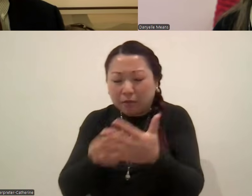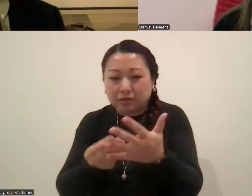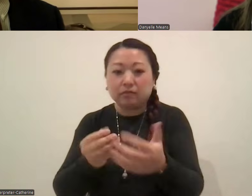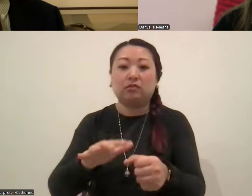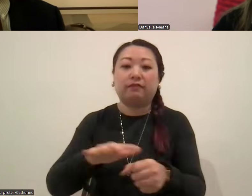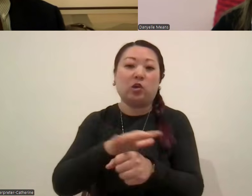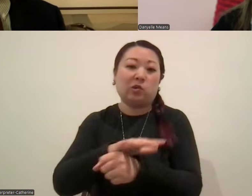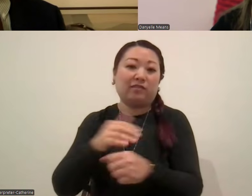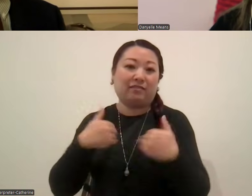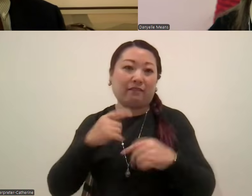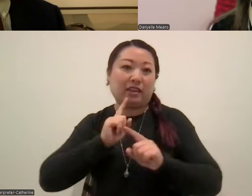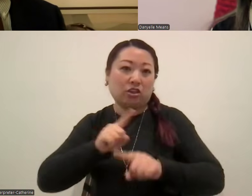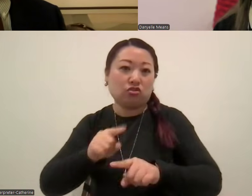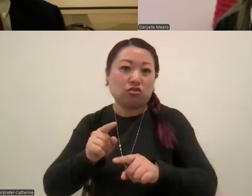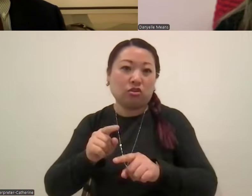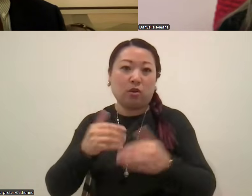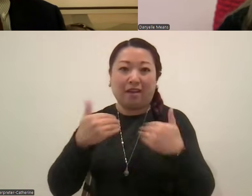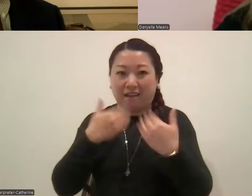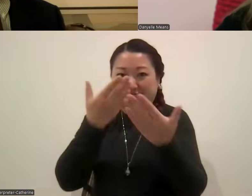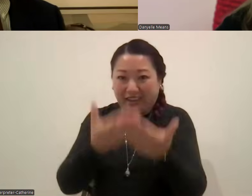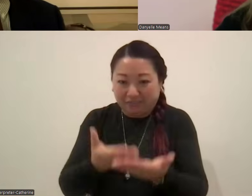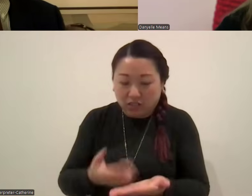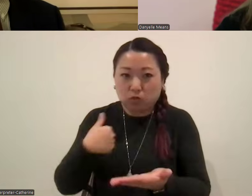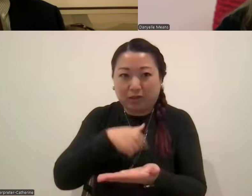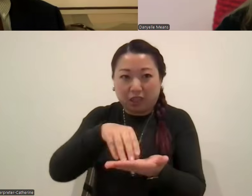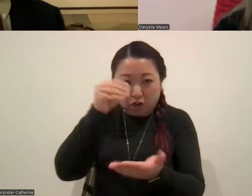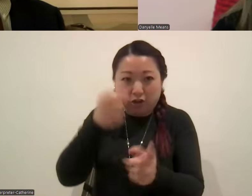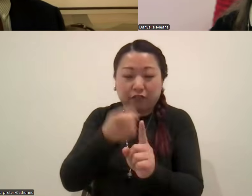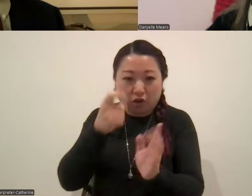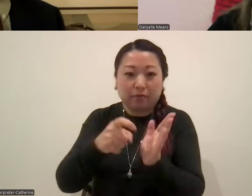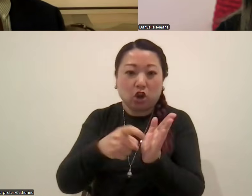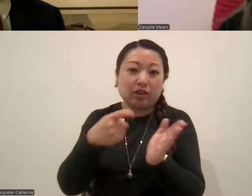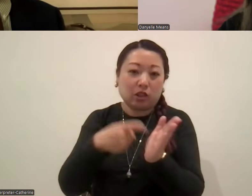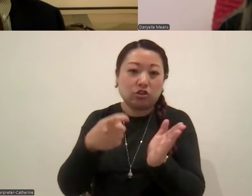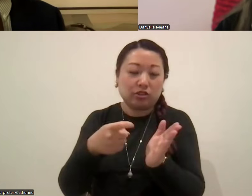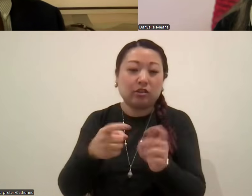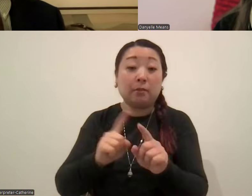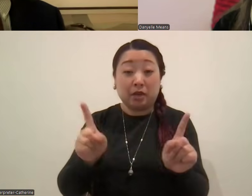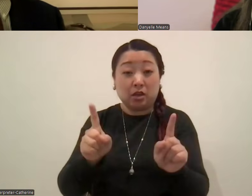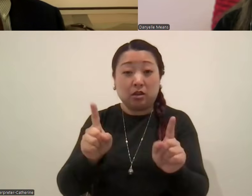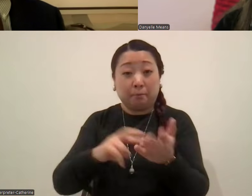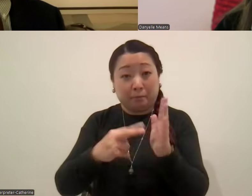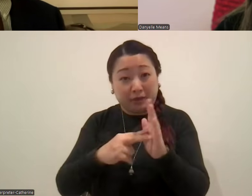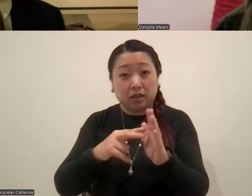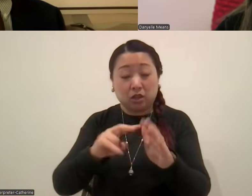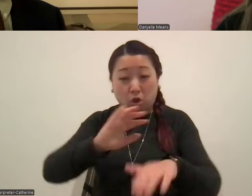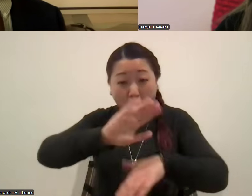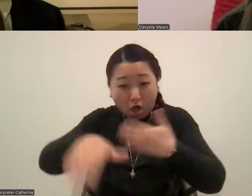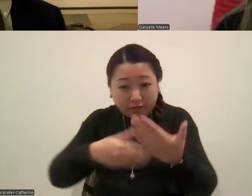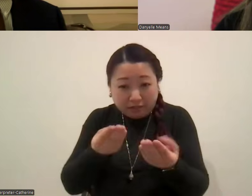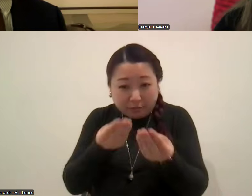archaeology, but it is, do we continue to hold all of that